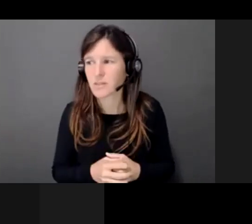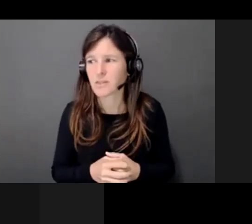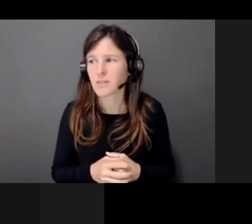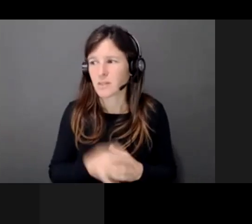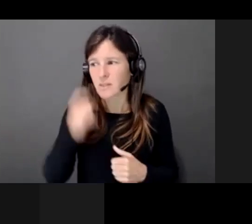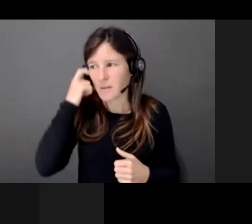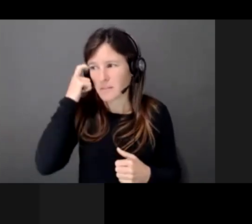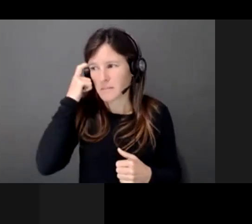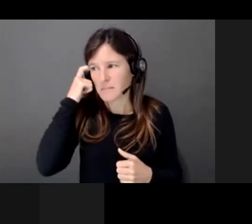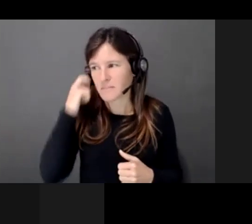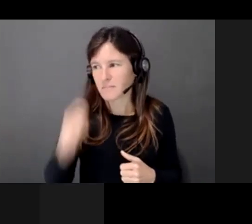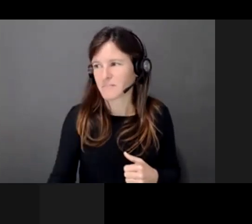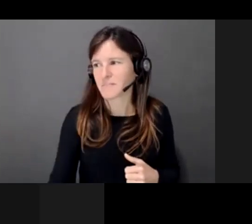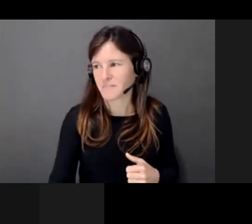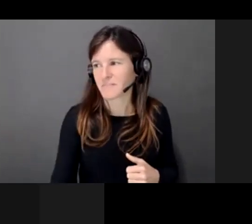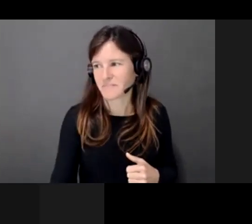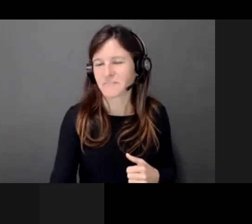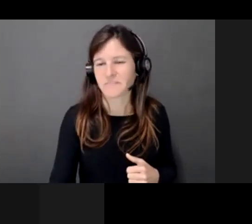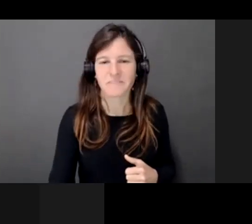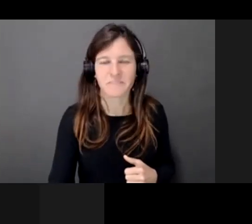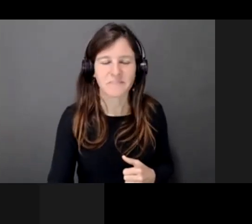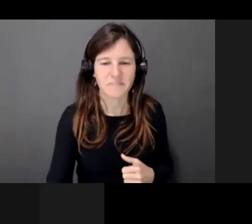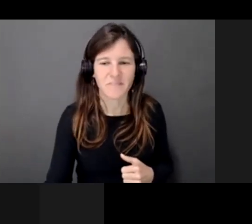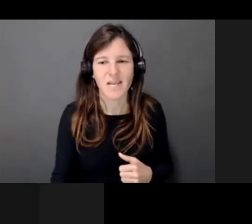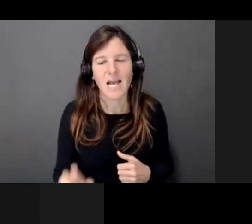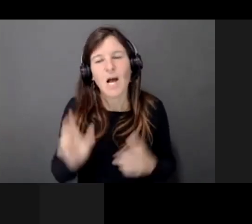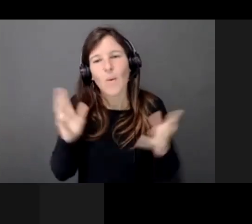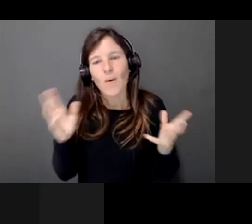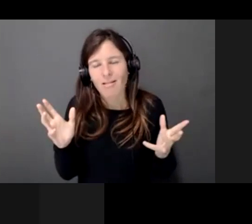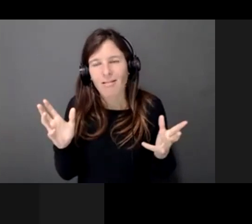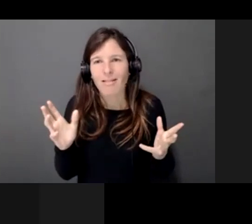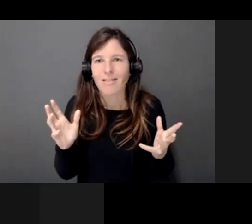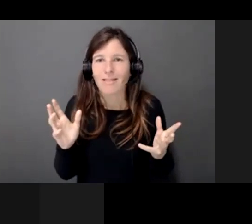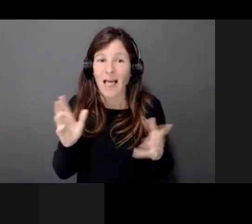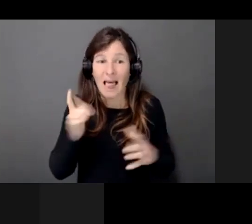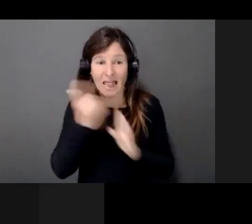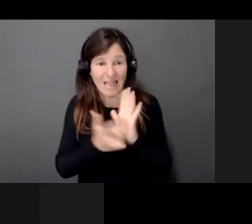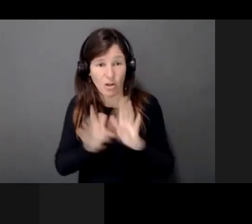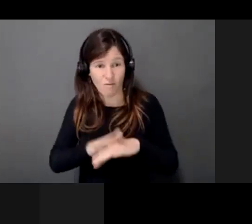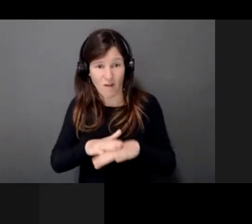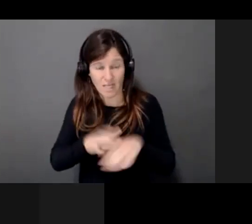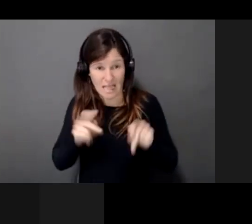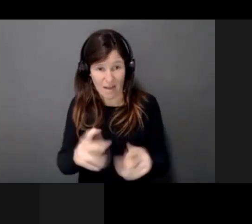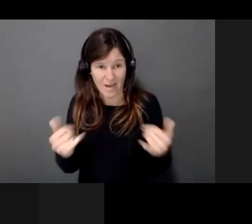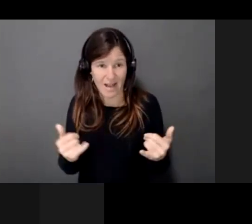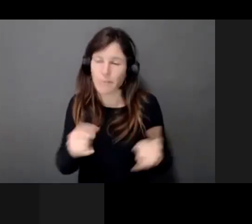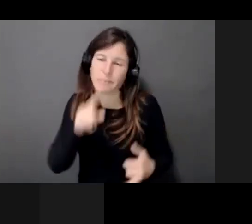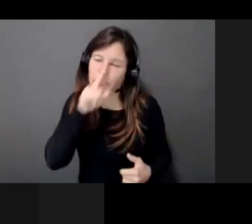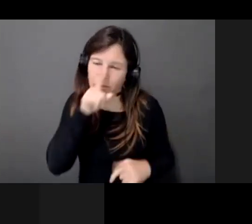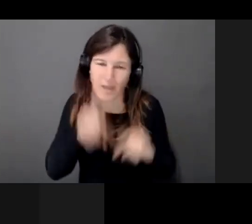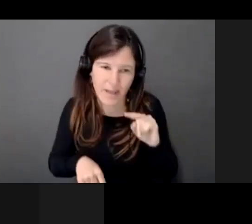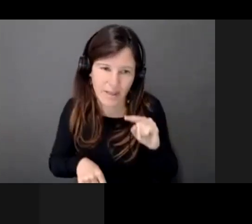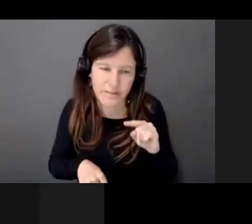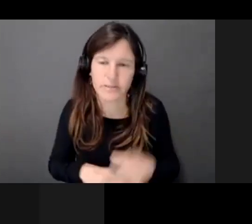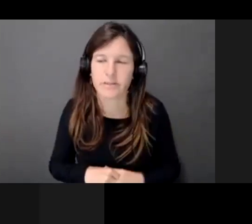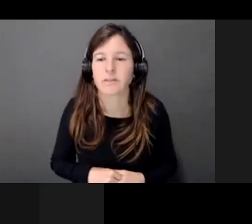but I have to preface this by saying that I can't give legal advice. And I also have to follow the restrictions of the policy manual that it binds me,